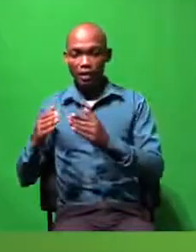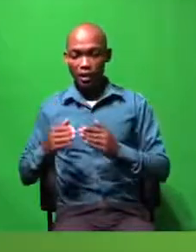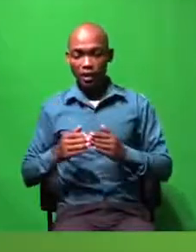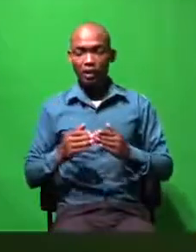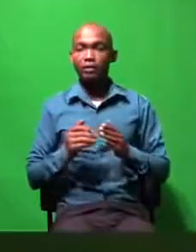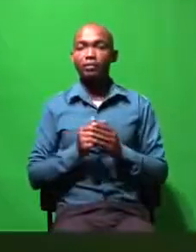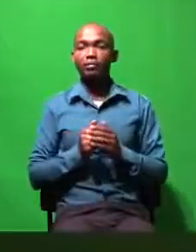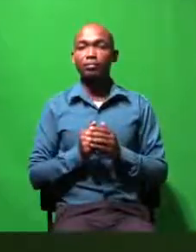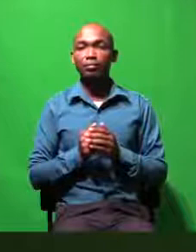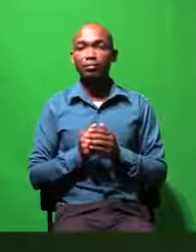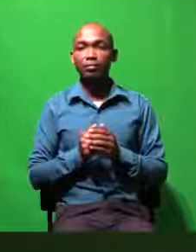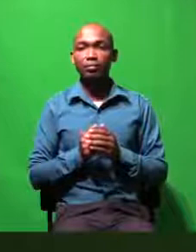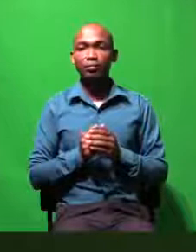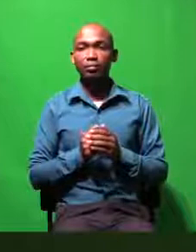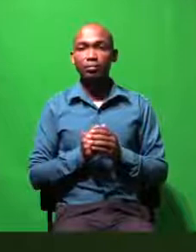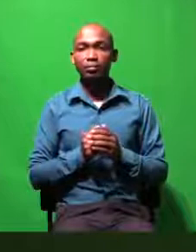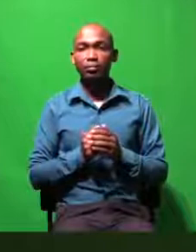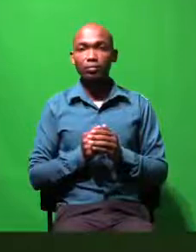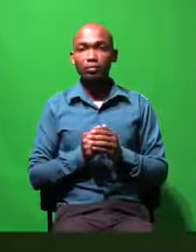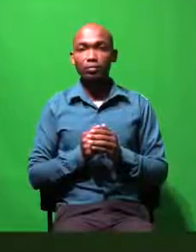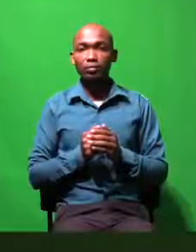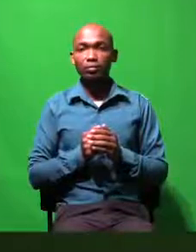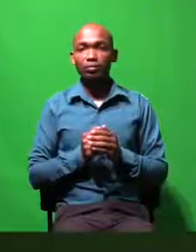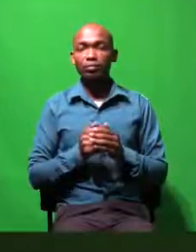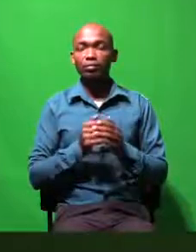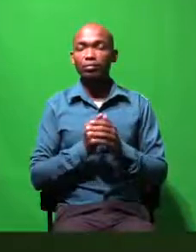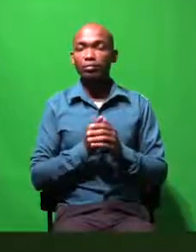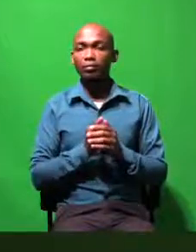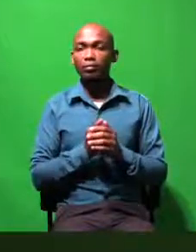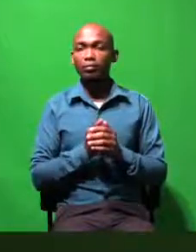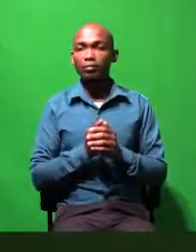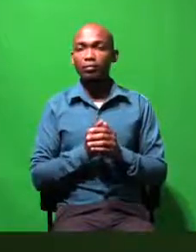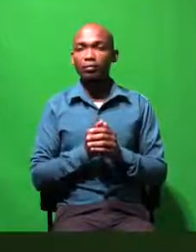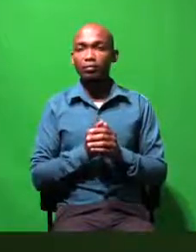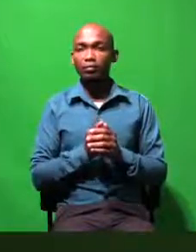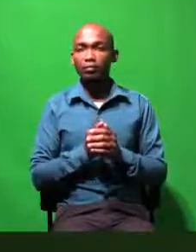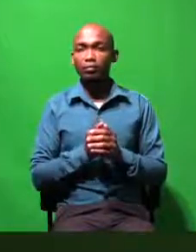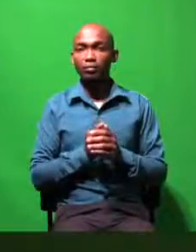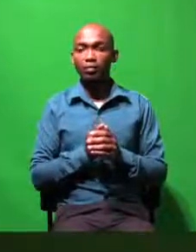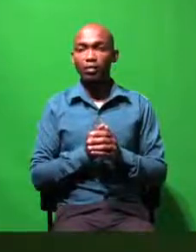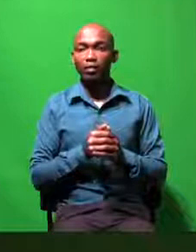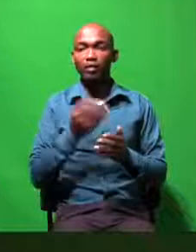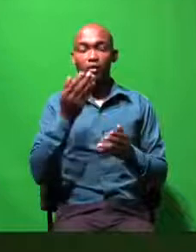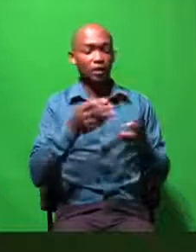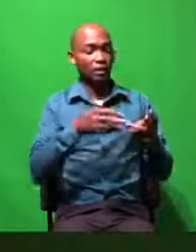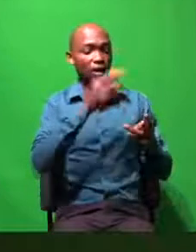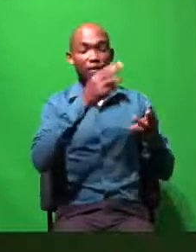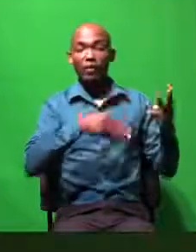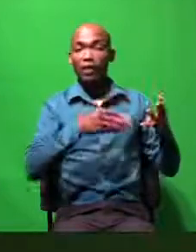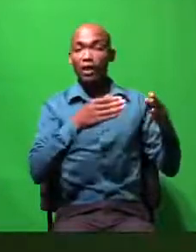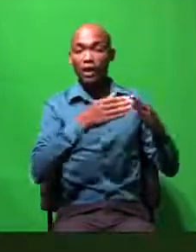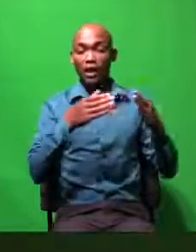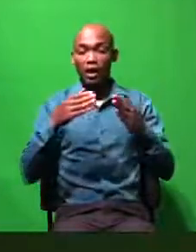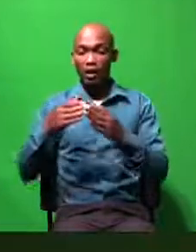angles. Angle, angle, angles. So these are 3 angles in the